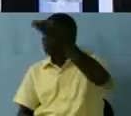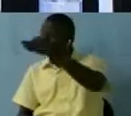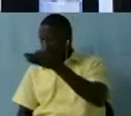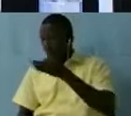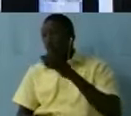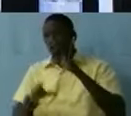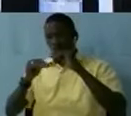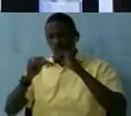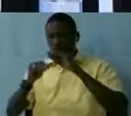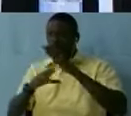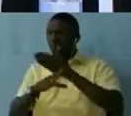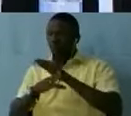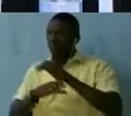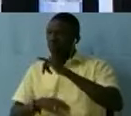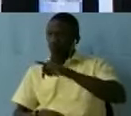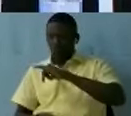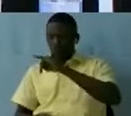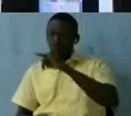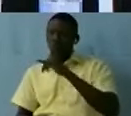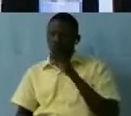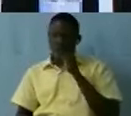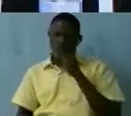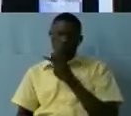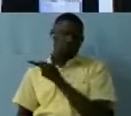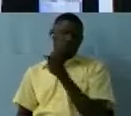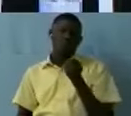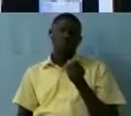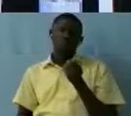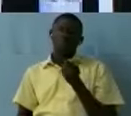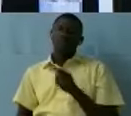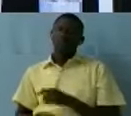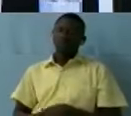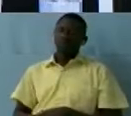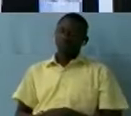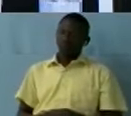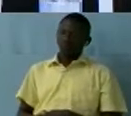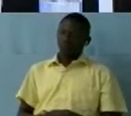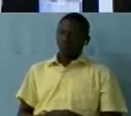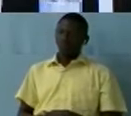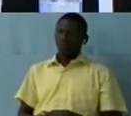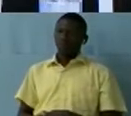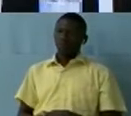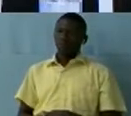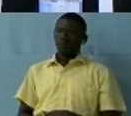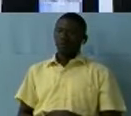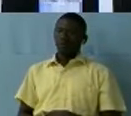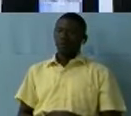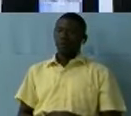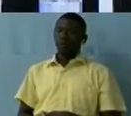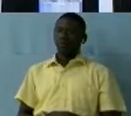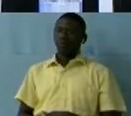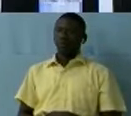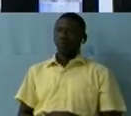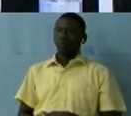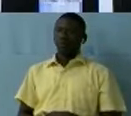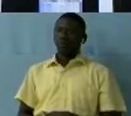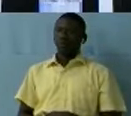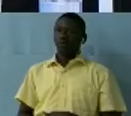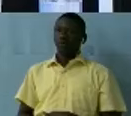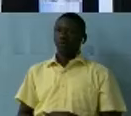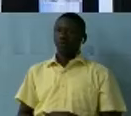musfesilo leti drong puruka ni lusobindiko wati be soto lale wato me ya lonko asike TRRC la